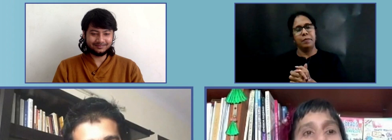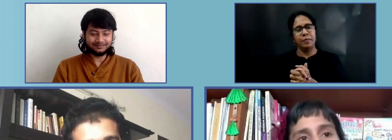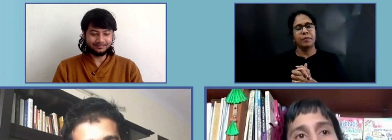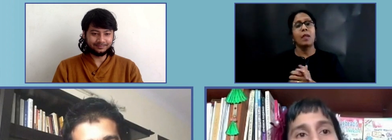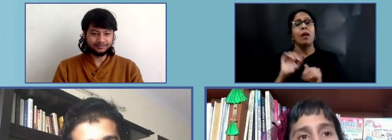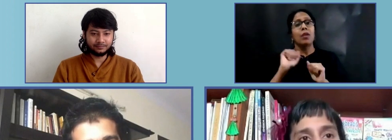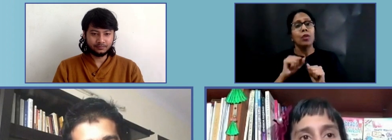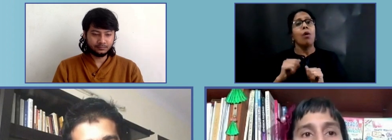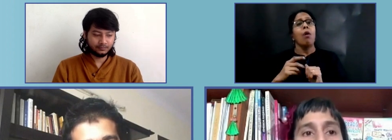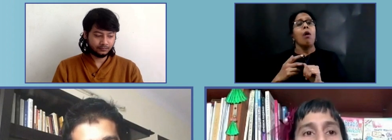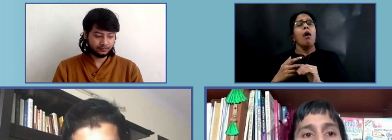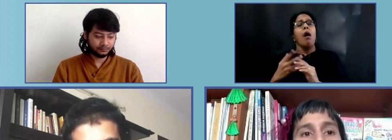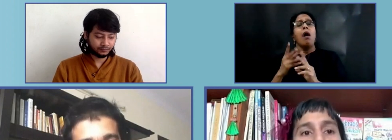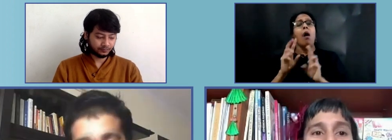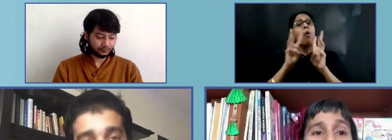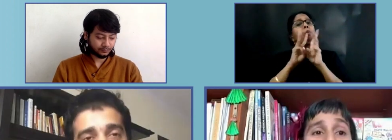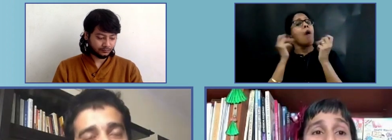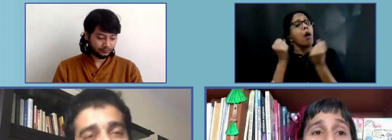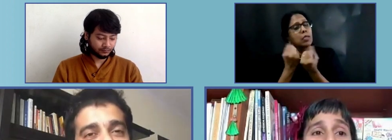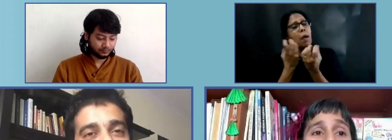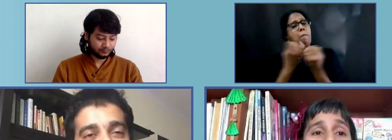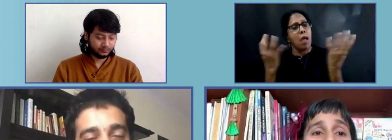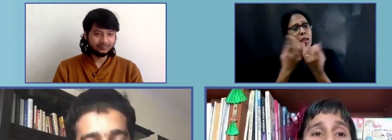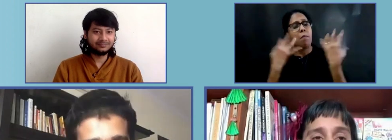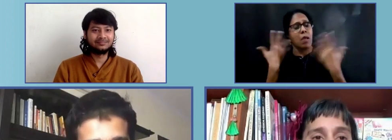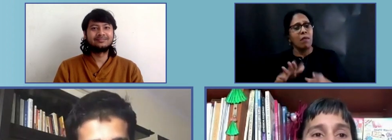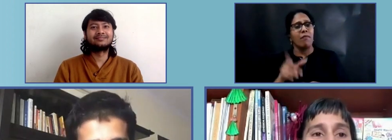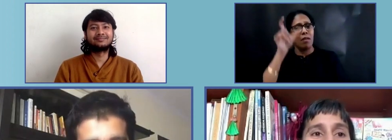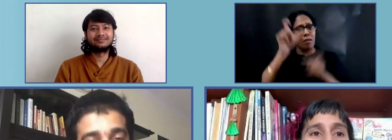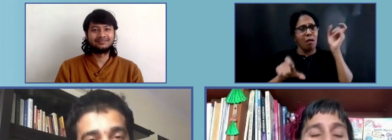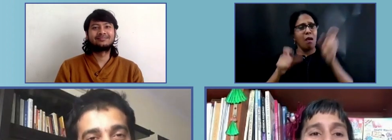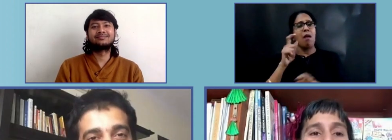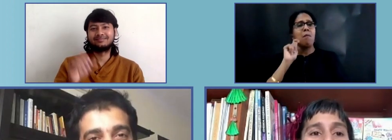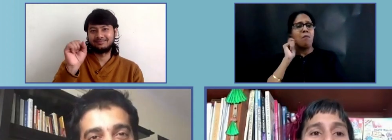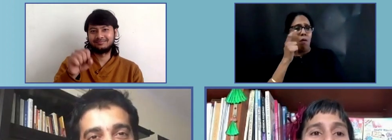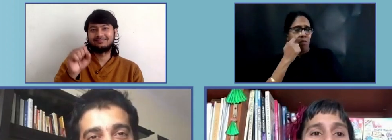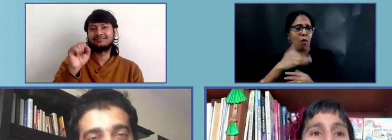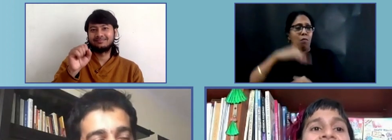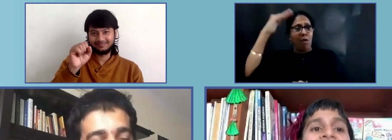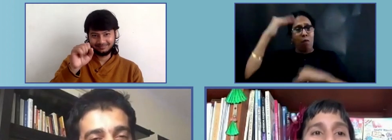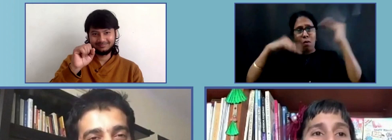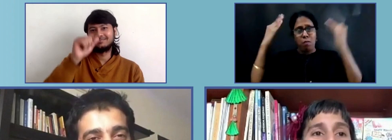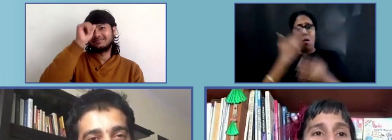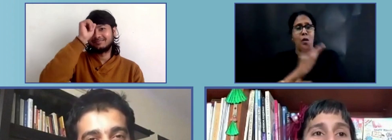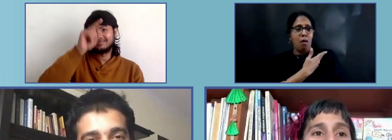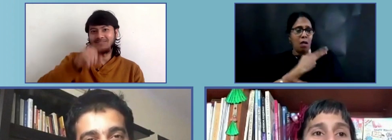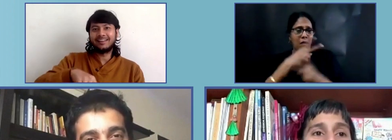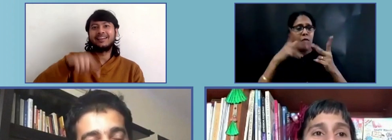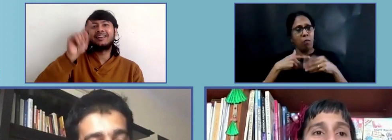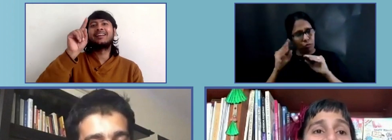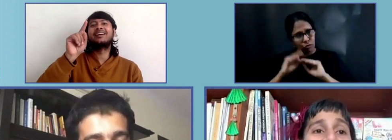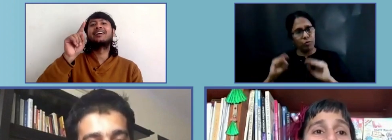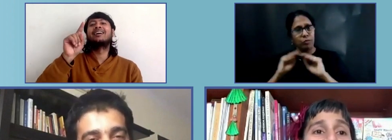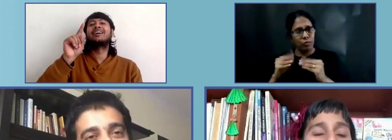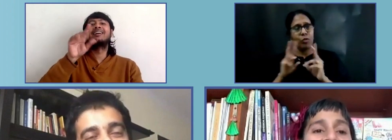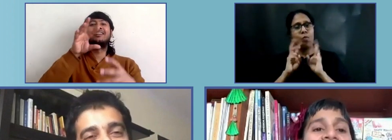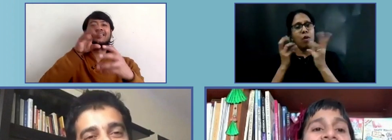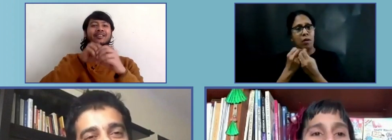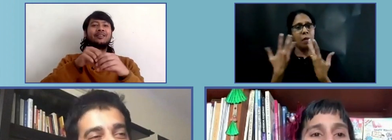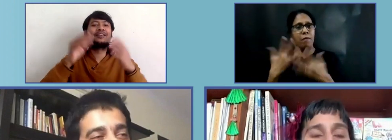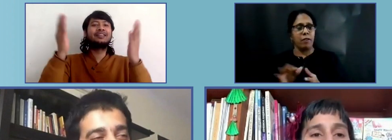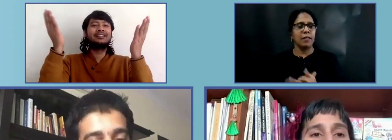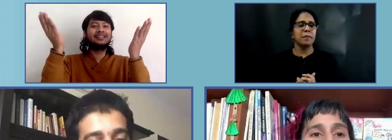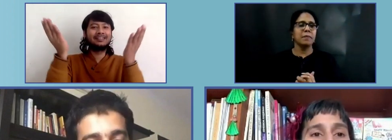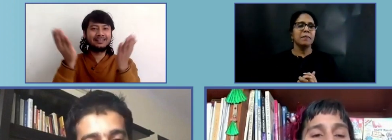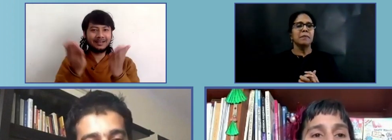lots of workshop for adults also. I remember for India Inclusion Summit a couple of years ago, we did a shoot